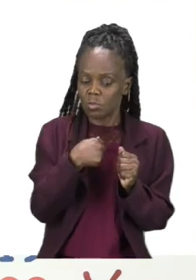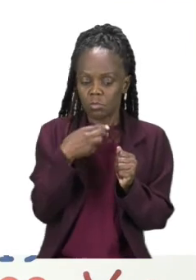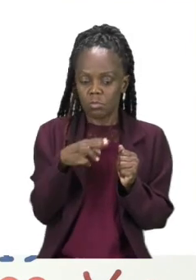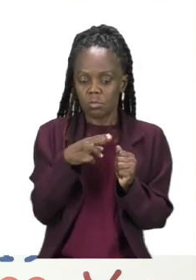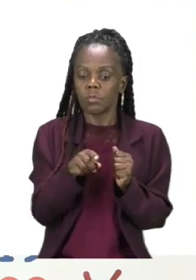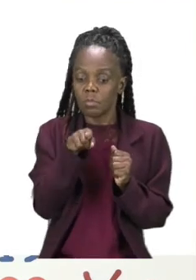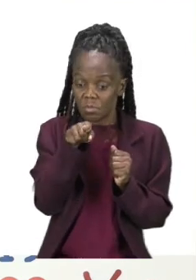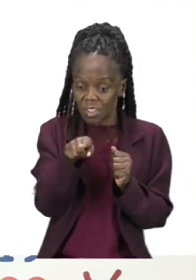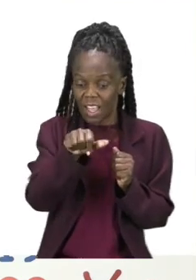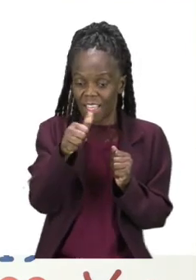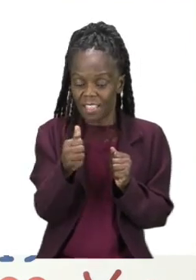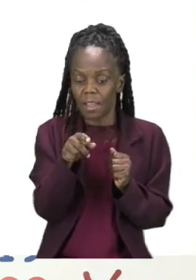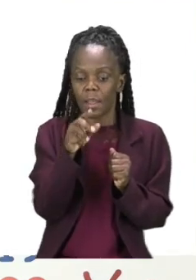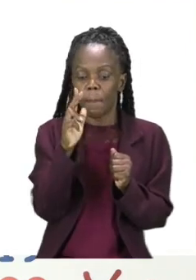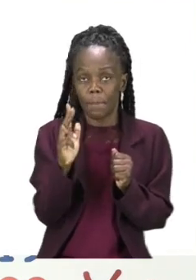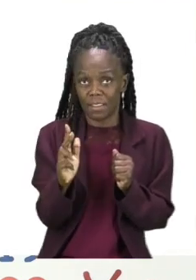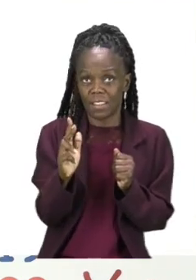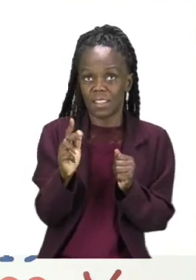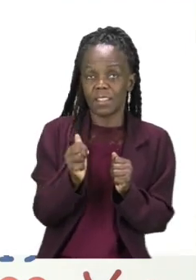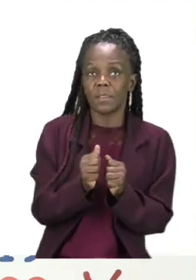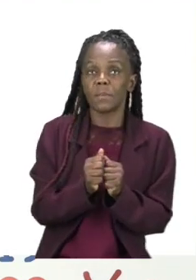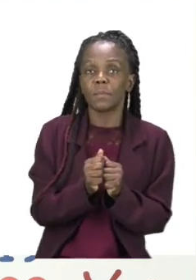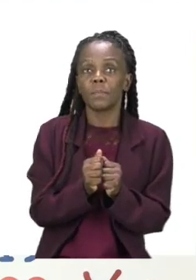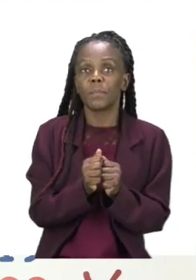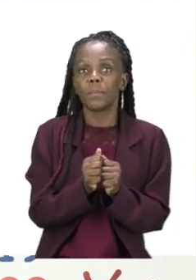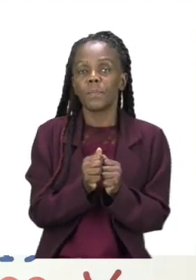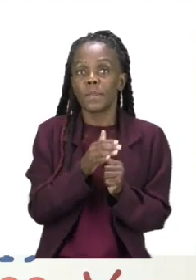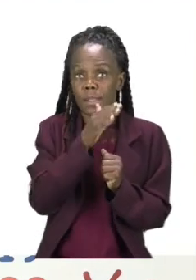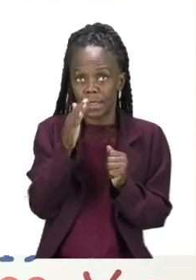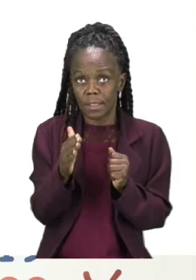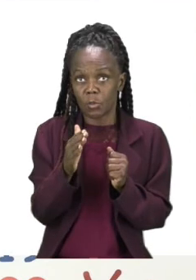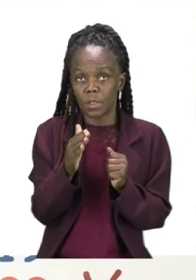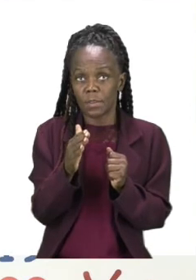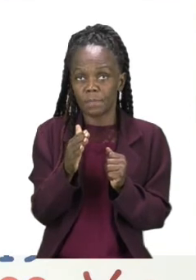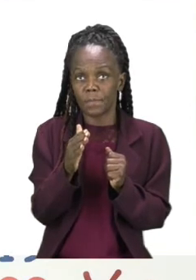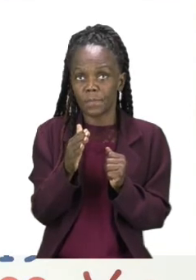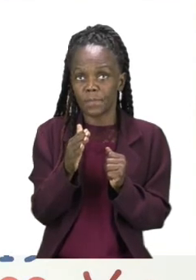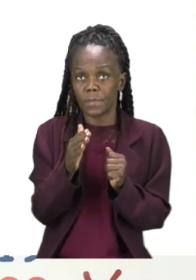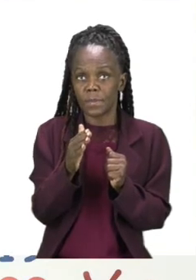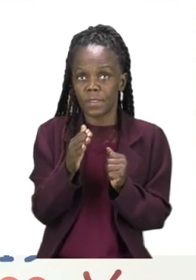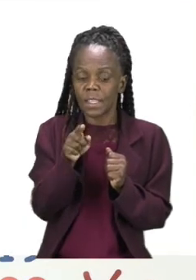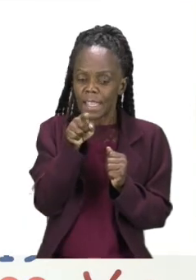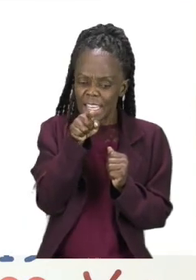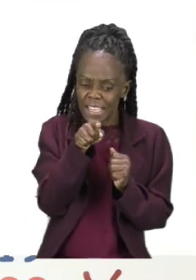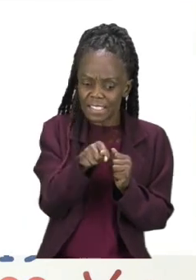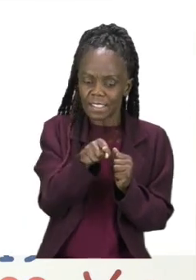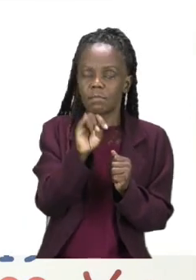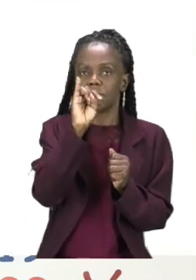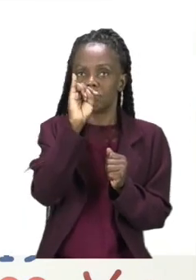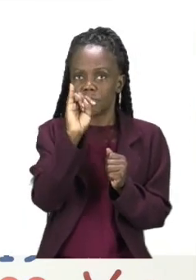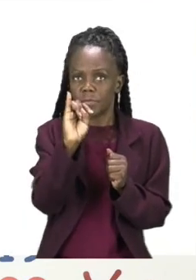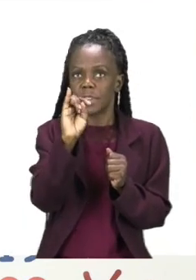You. Very good. The next one is if we are pointing at something or